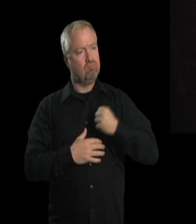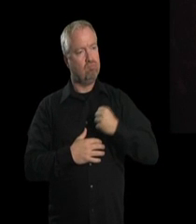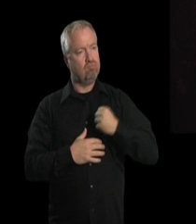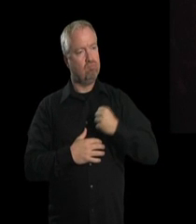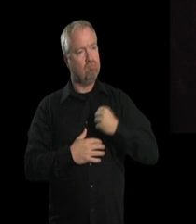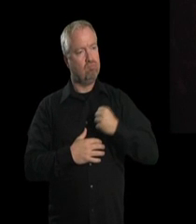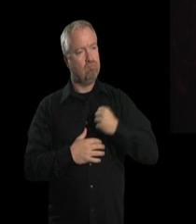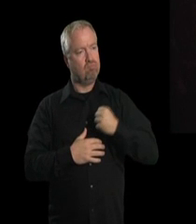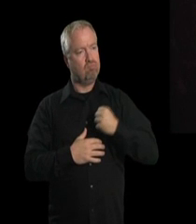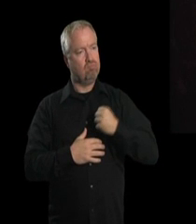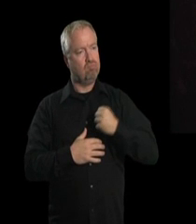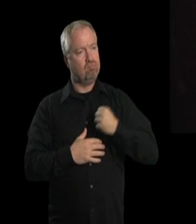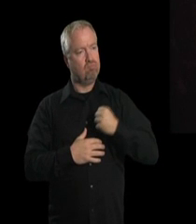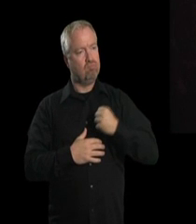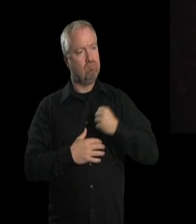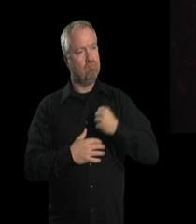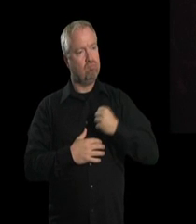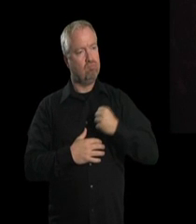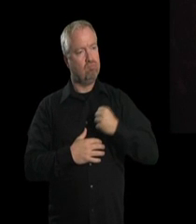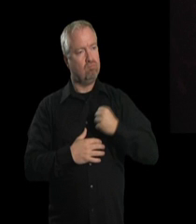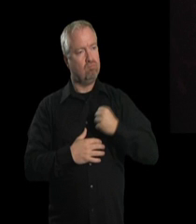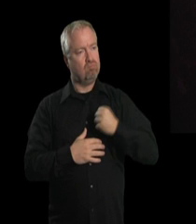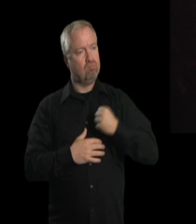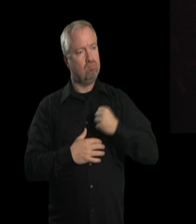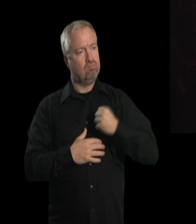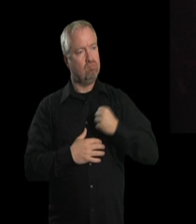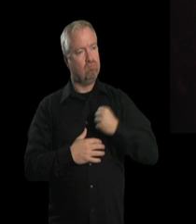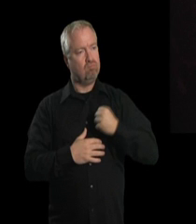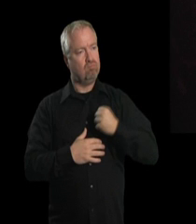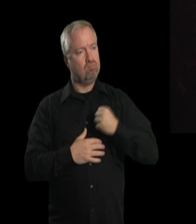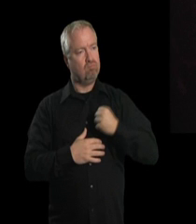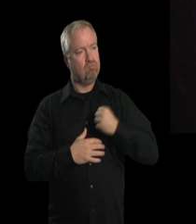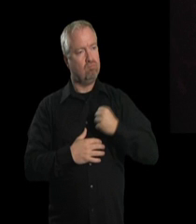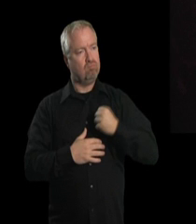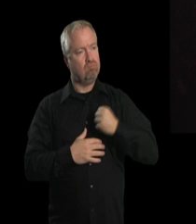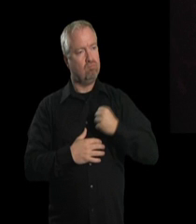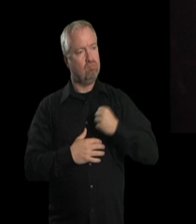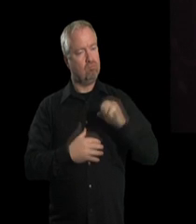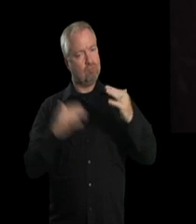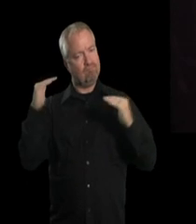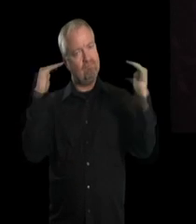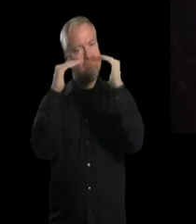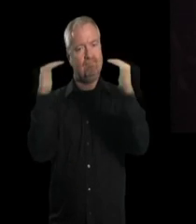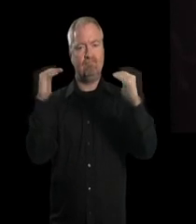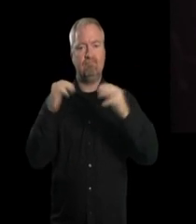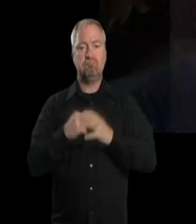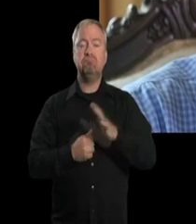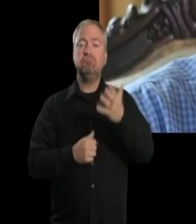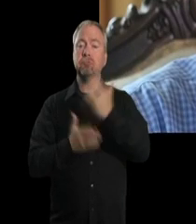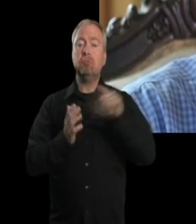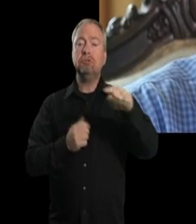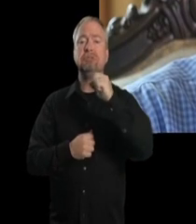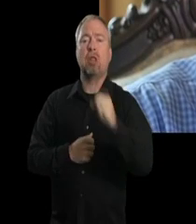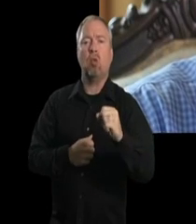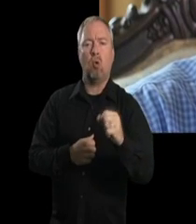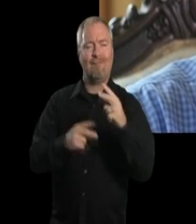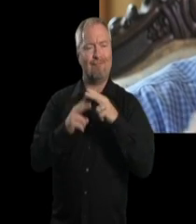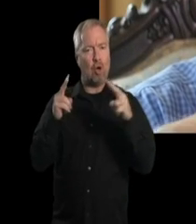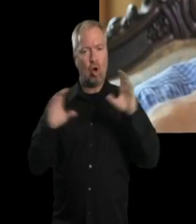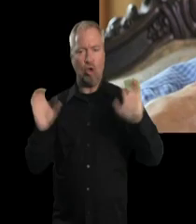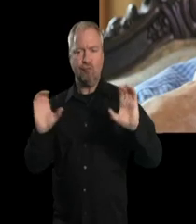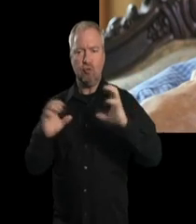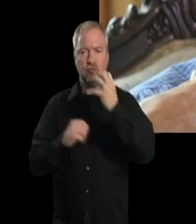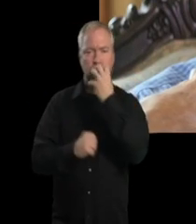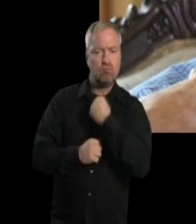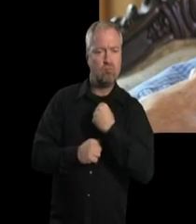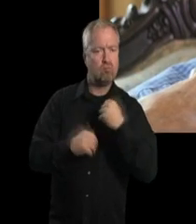a photo, a man uses a wheelchair at a meeting in an office. Durenberger gives a smirk. All the Southern Democrats were more